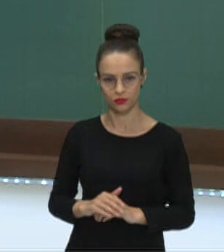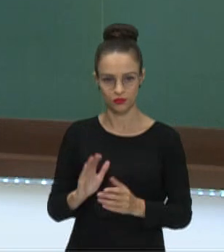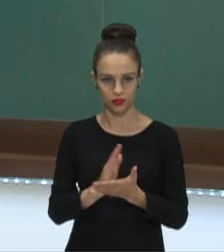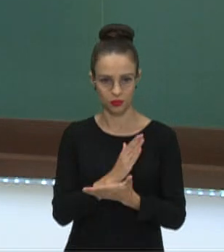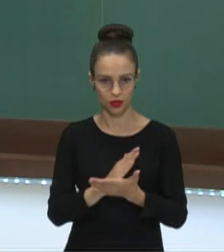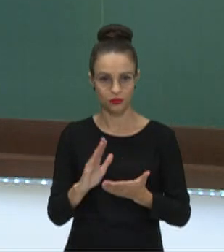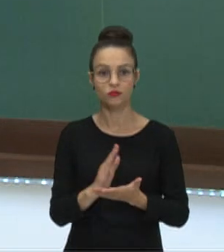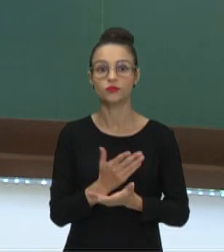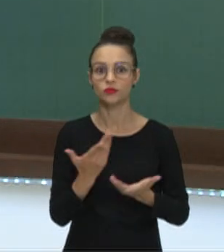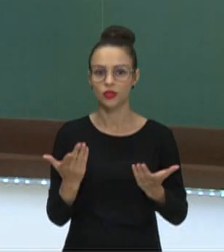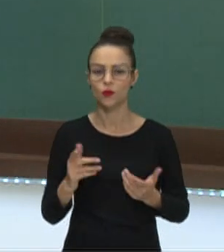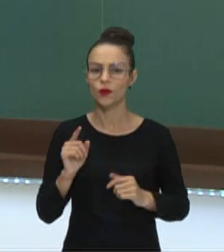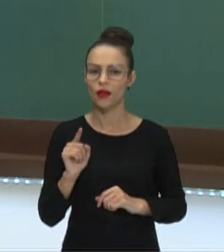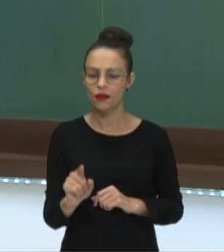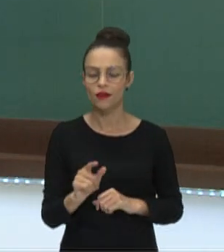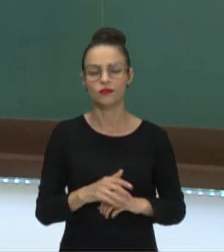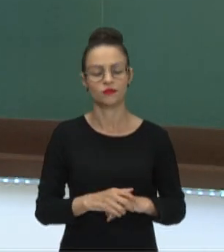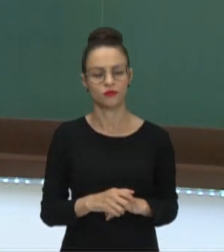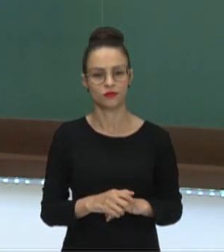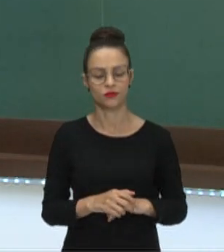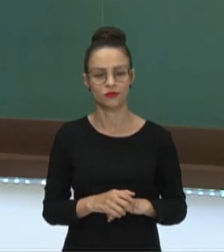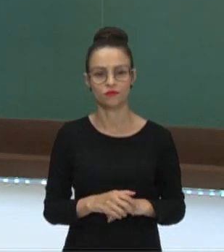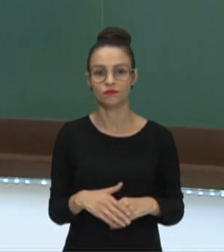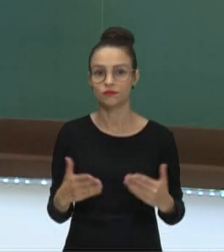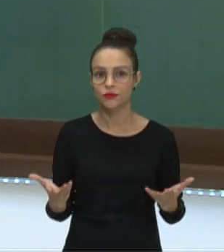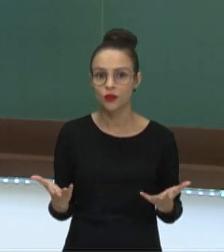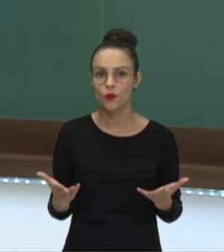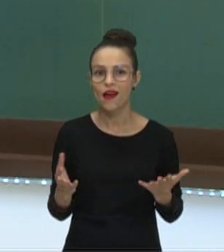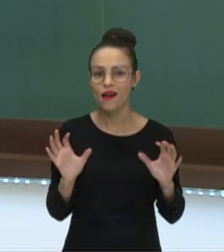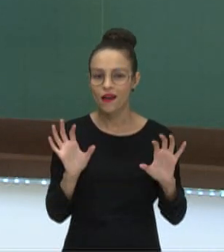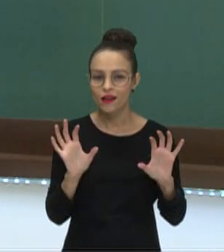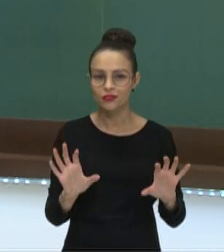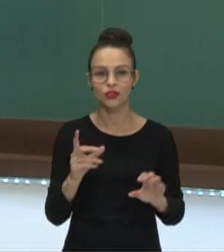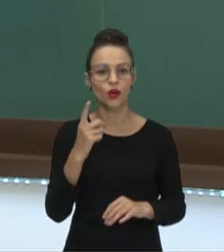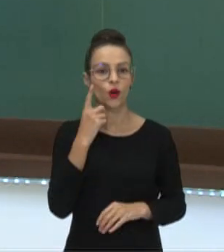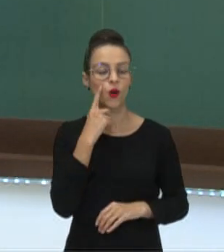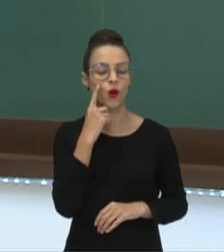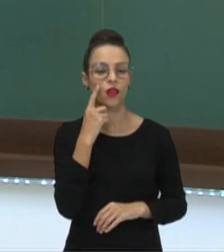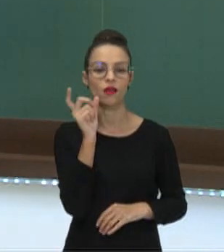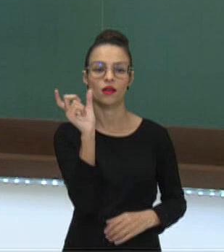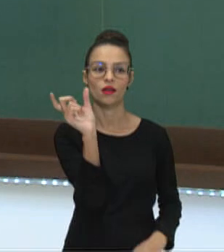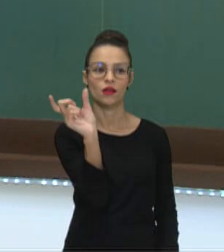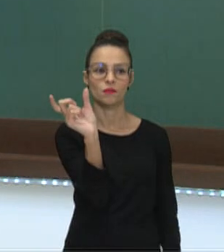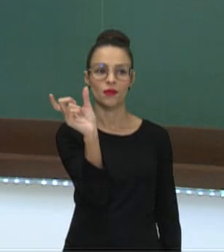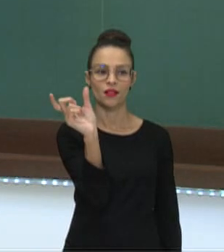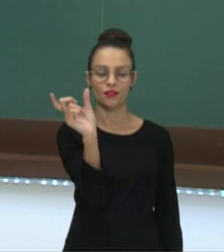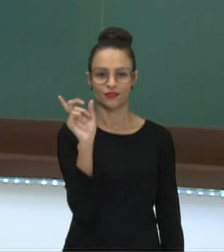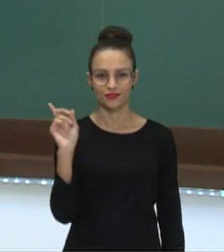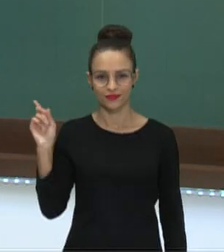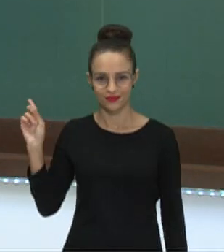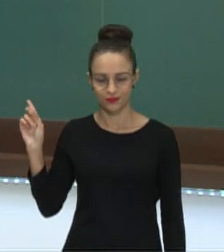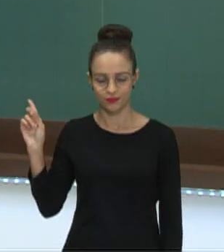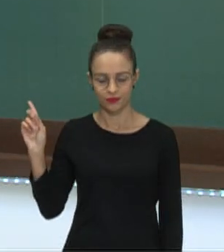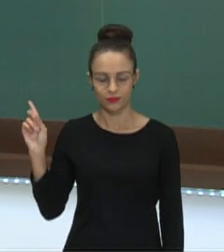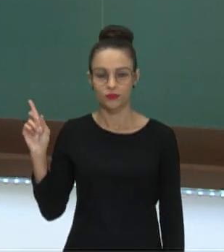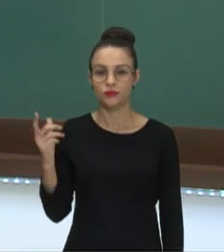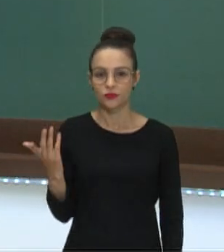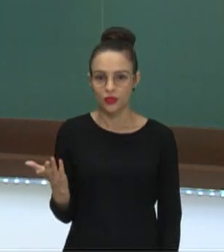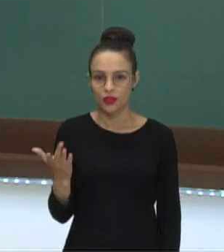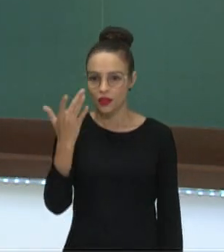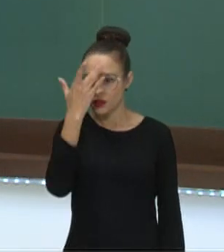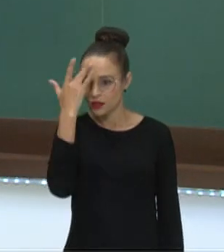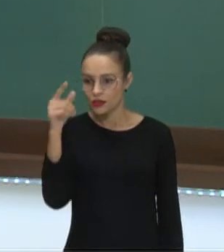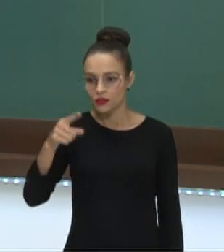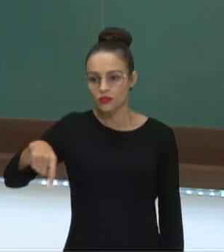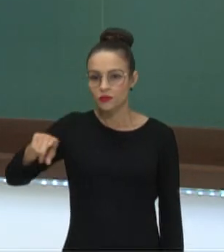essa classificação, eles determinavam, olha que é a palavrinha cognata, onde as pessoas